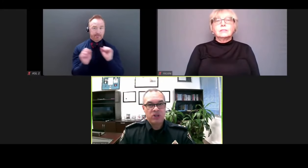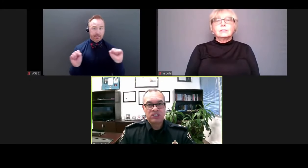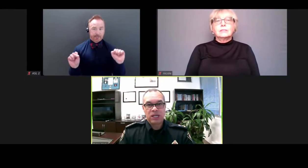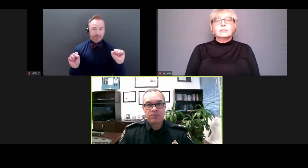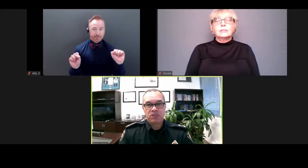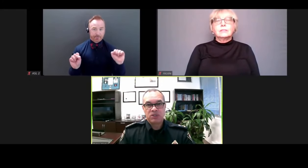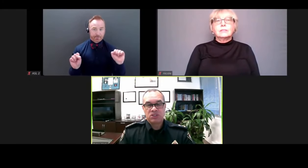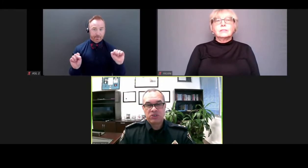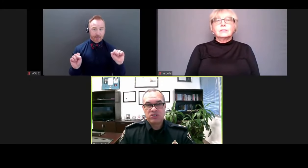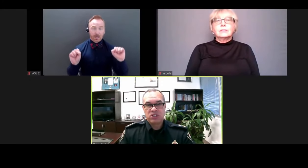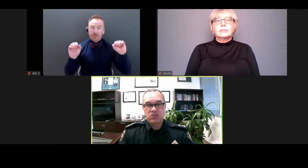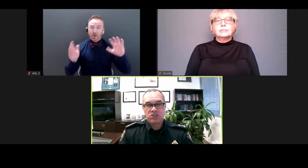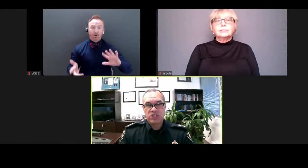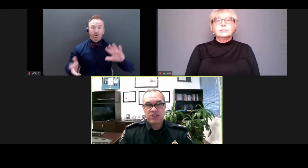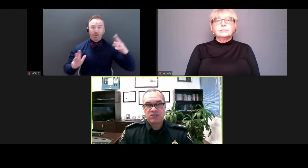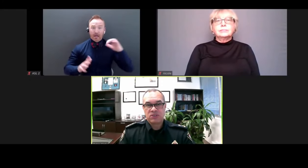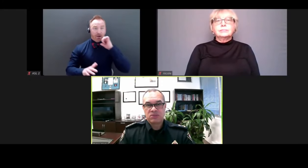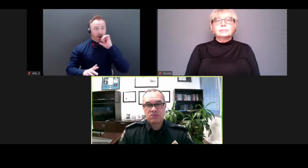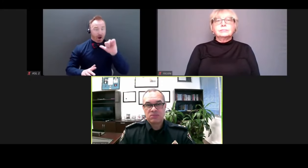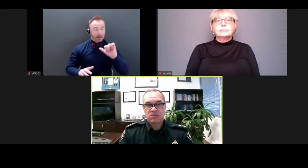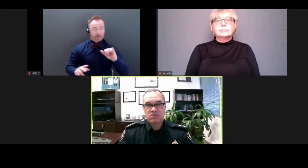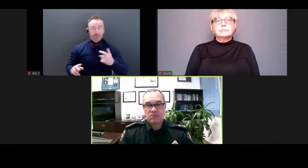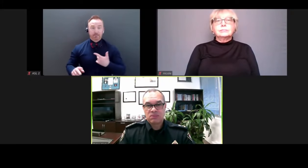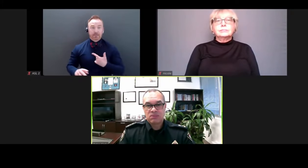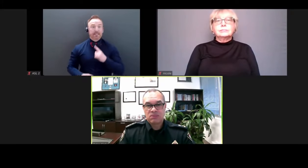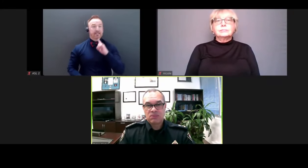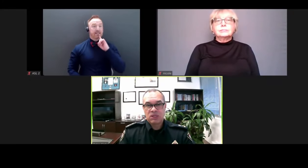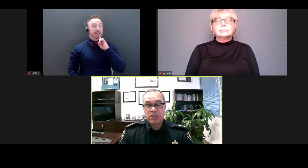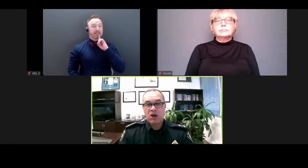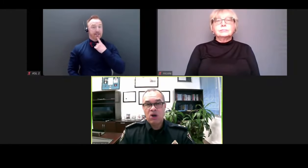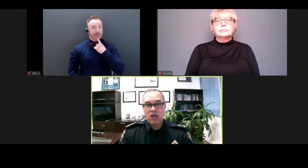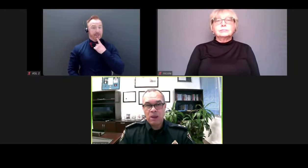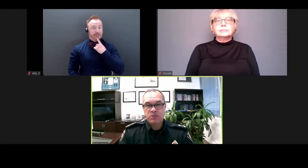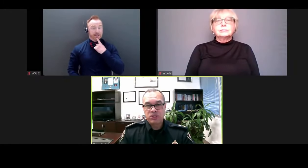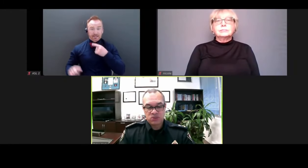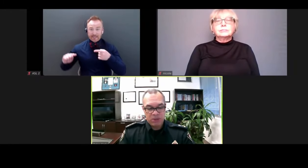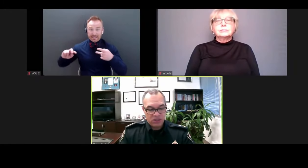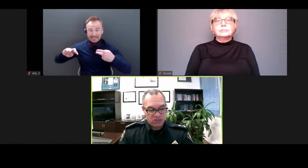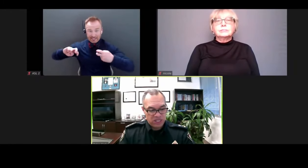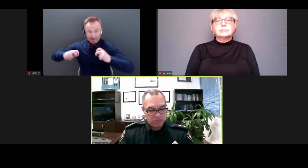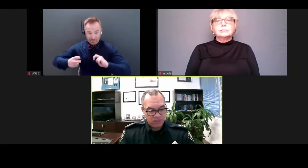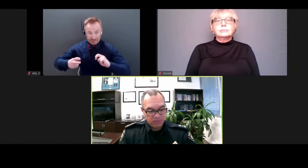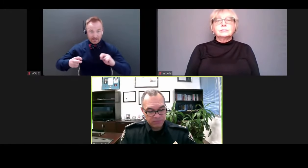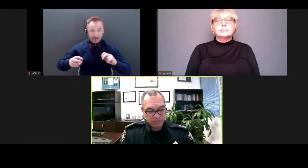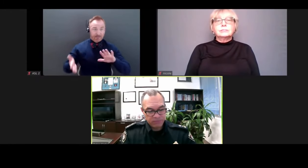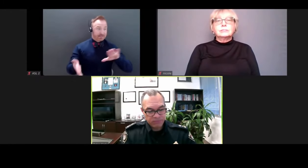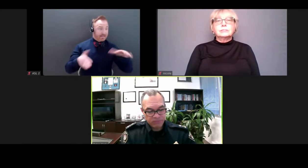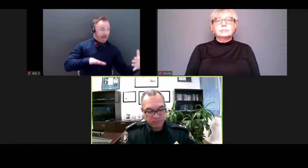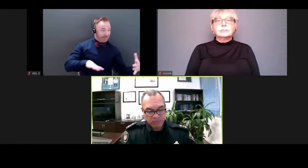never accept serious injuries or deaths. But all options remain on the table.